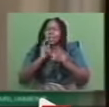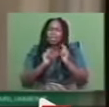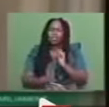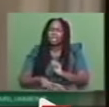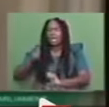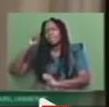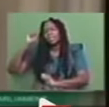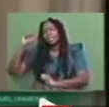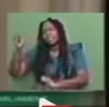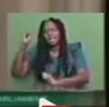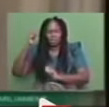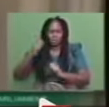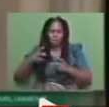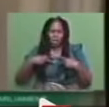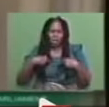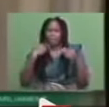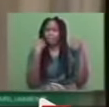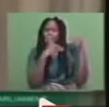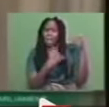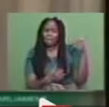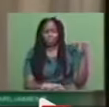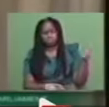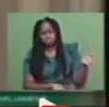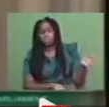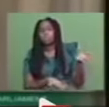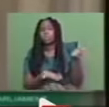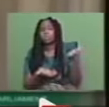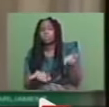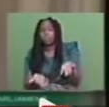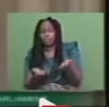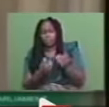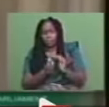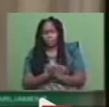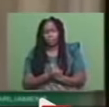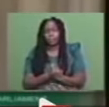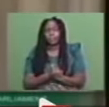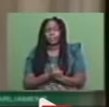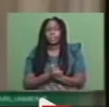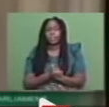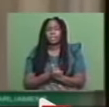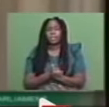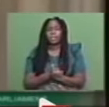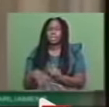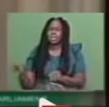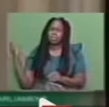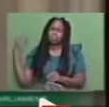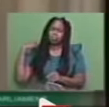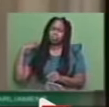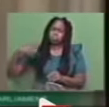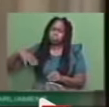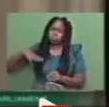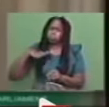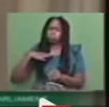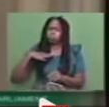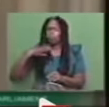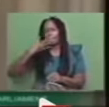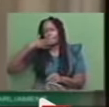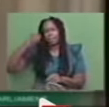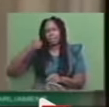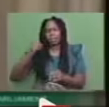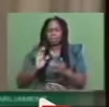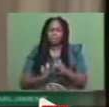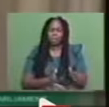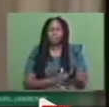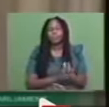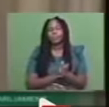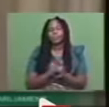other elements of that master plan. The UNC believes in equality. We believe in